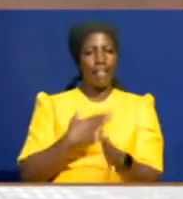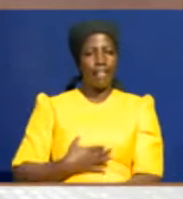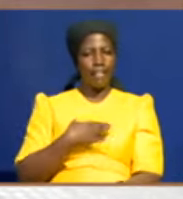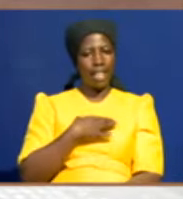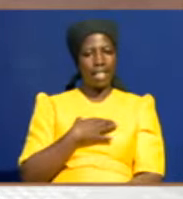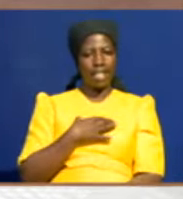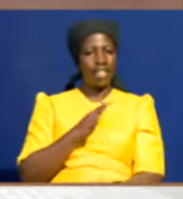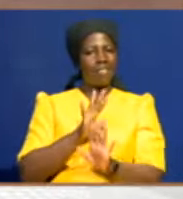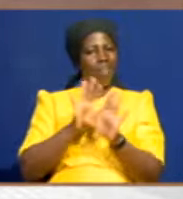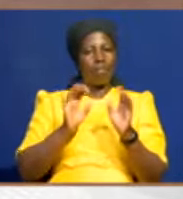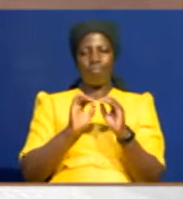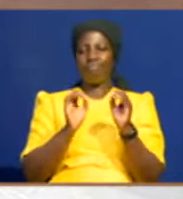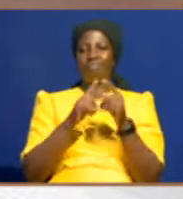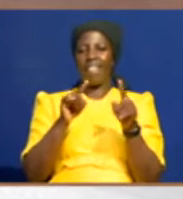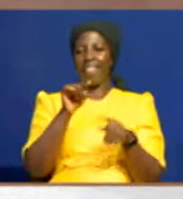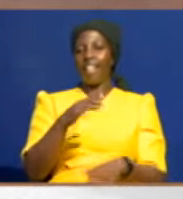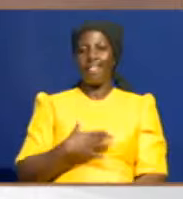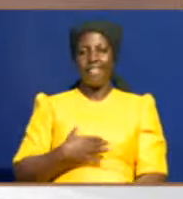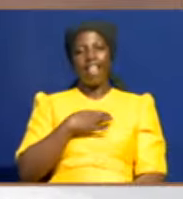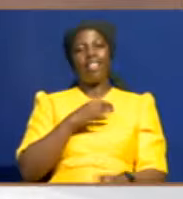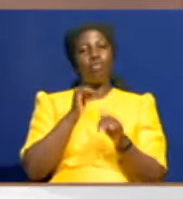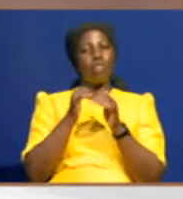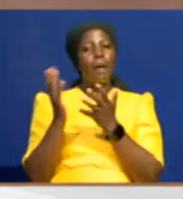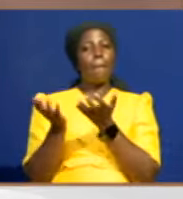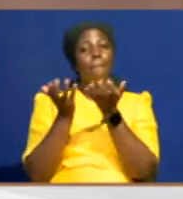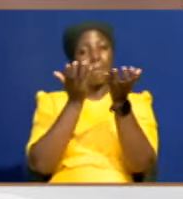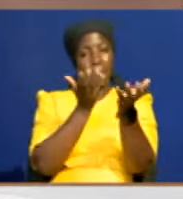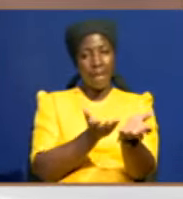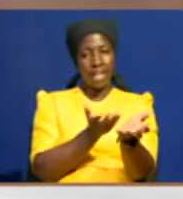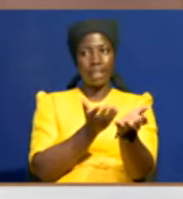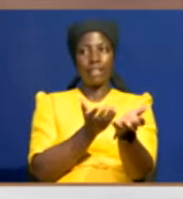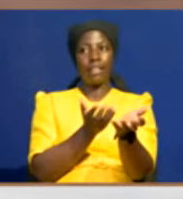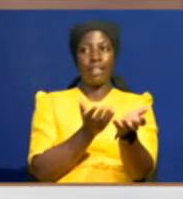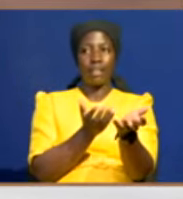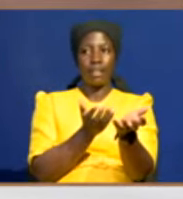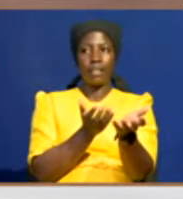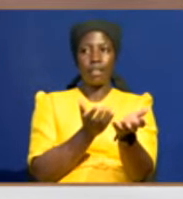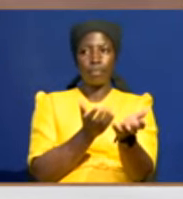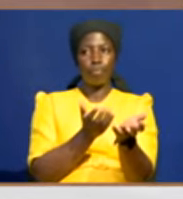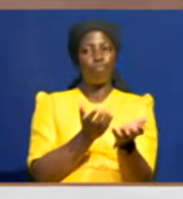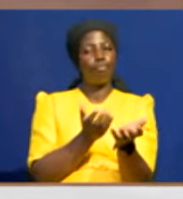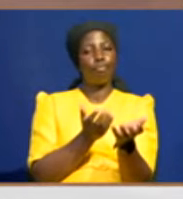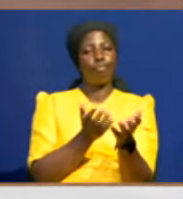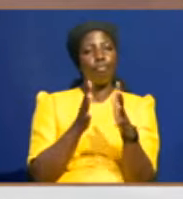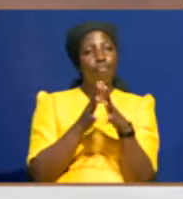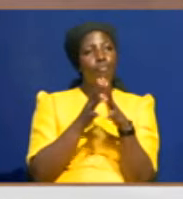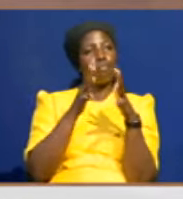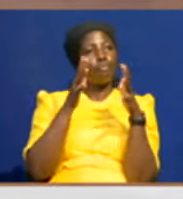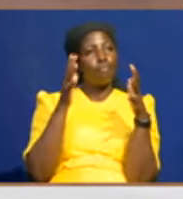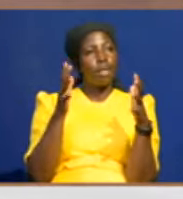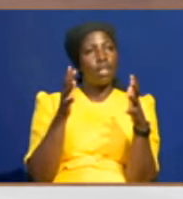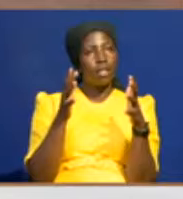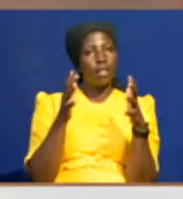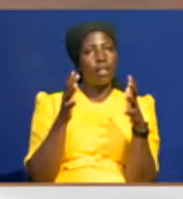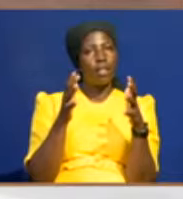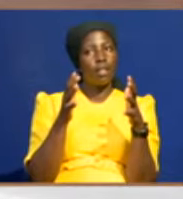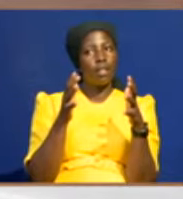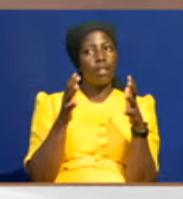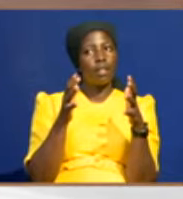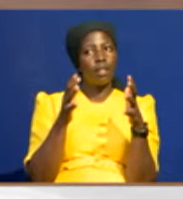courtesy. This is a visit which brings with it a big